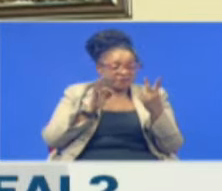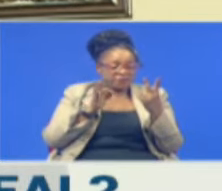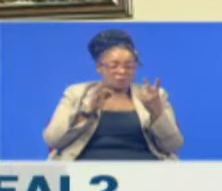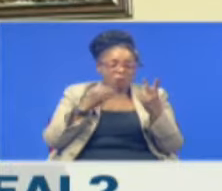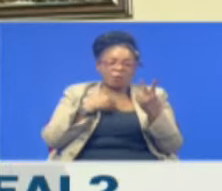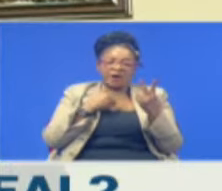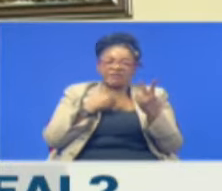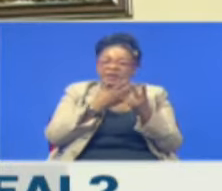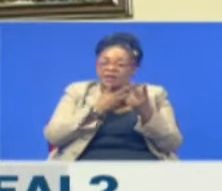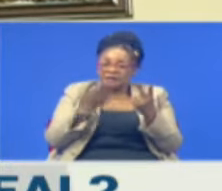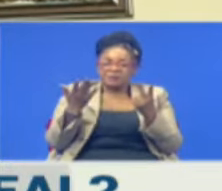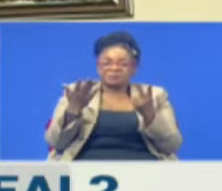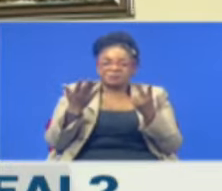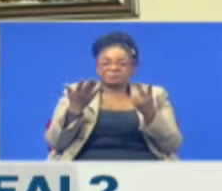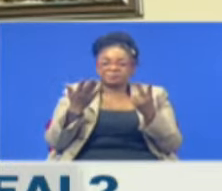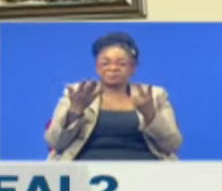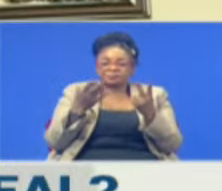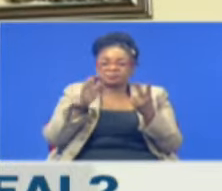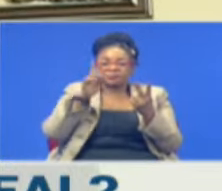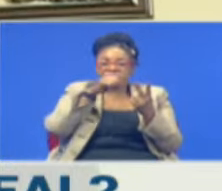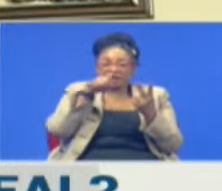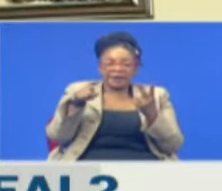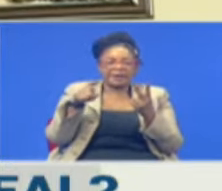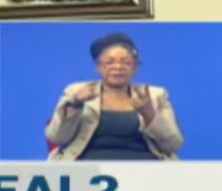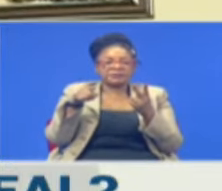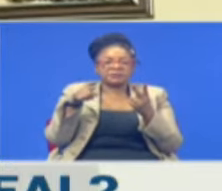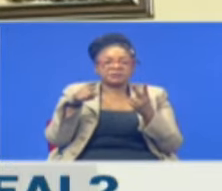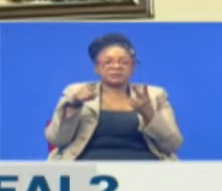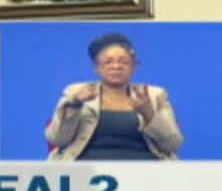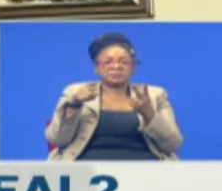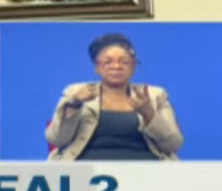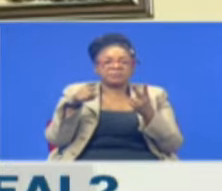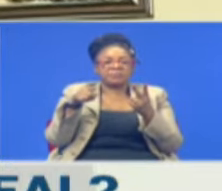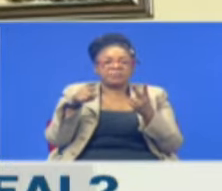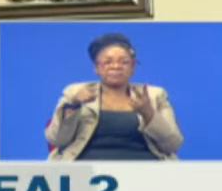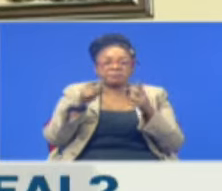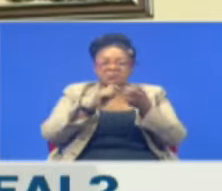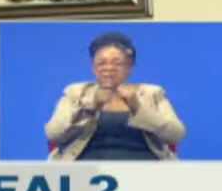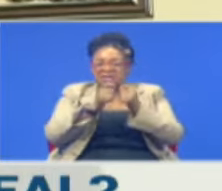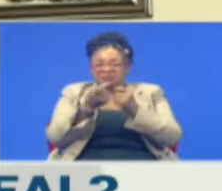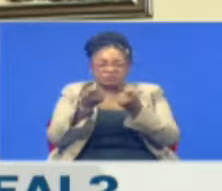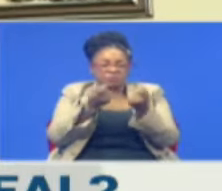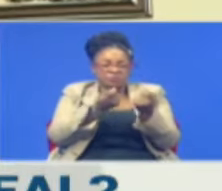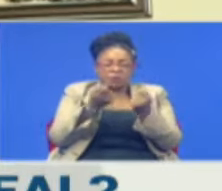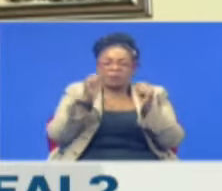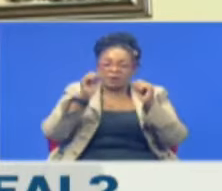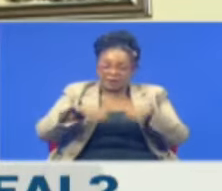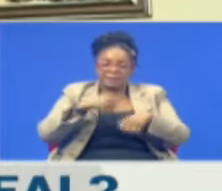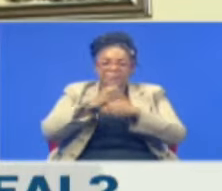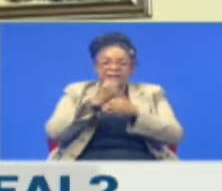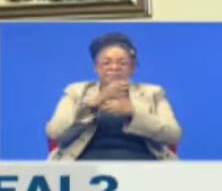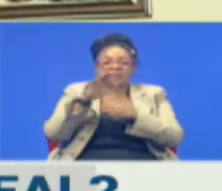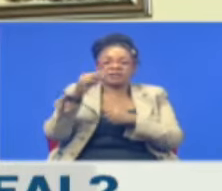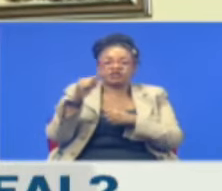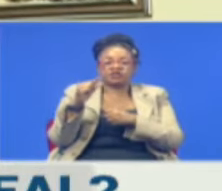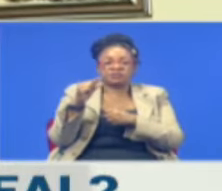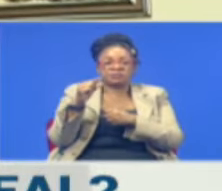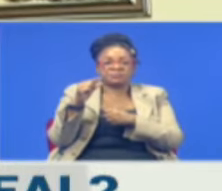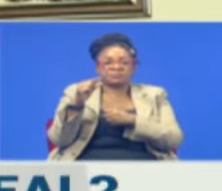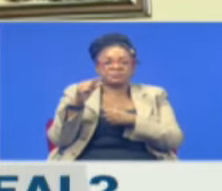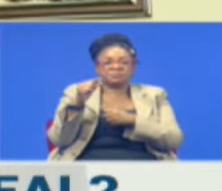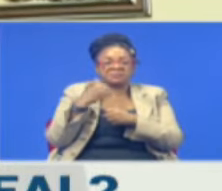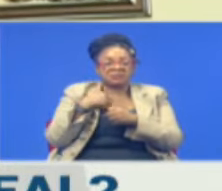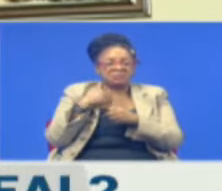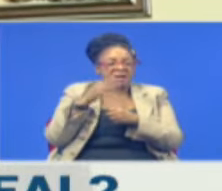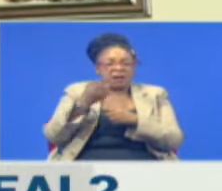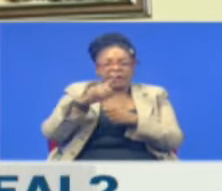any errors and corrections, minor, those can be done by the Attorney General. And I do not